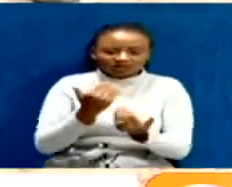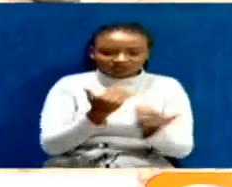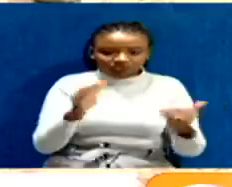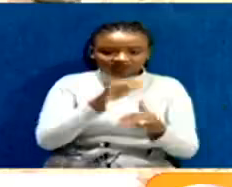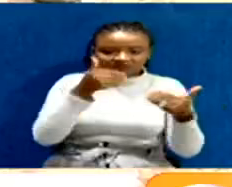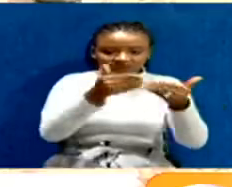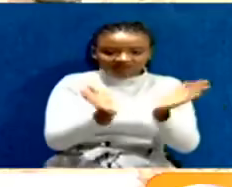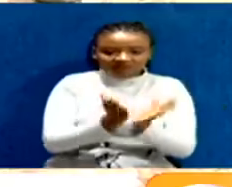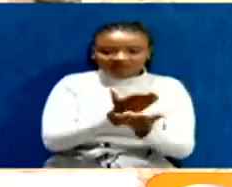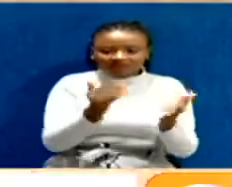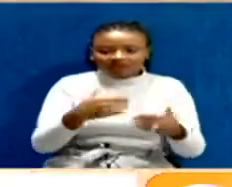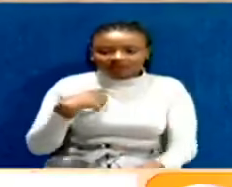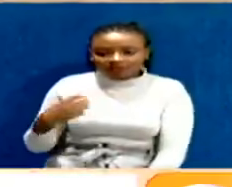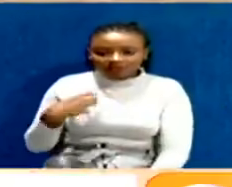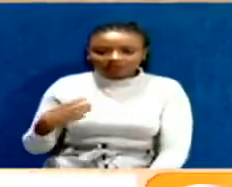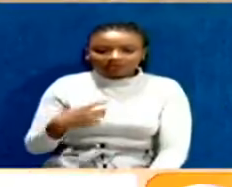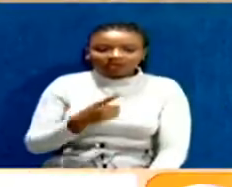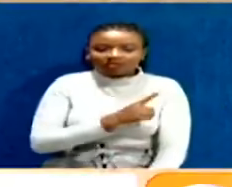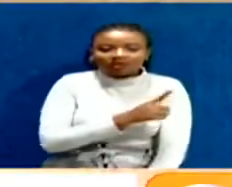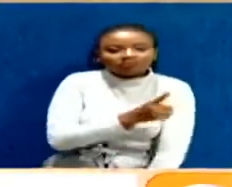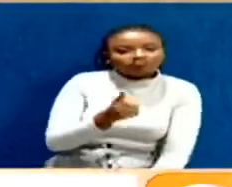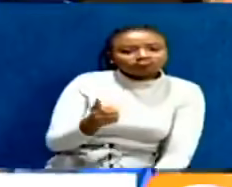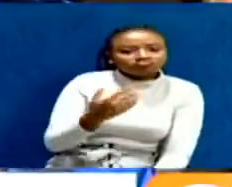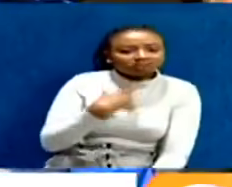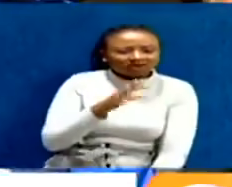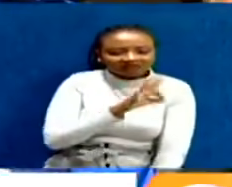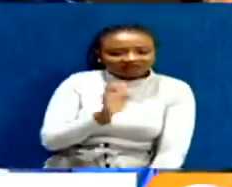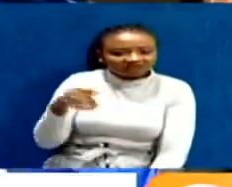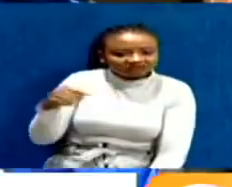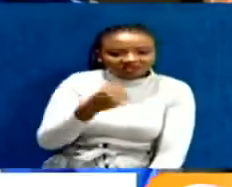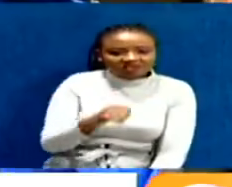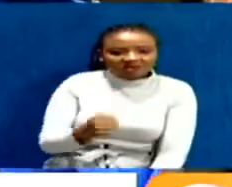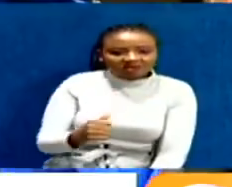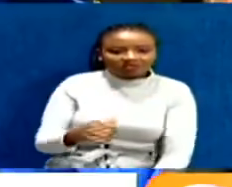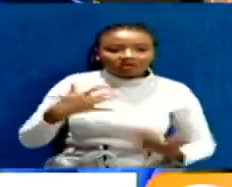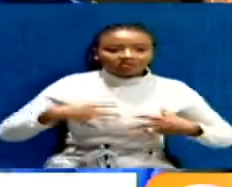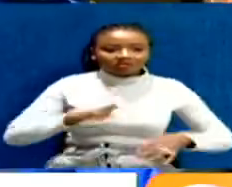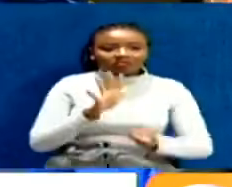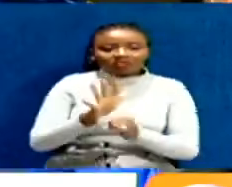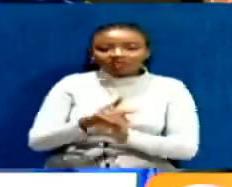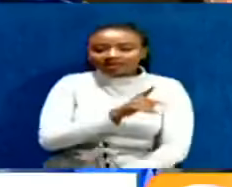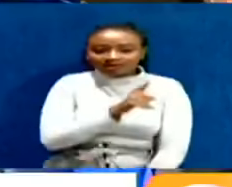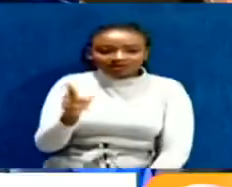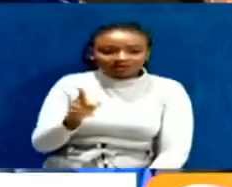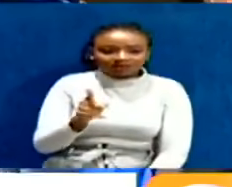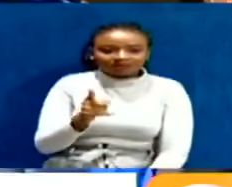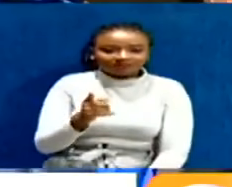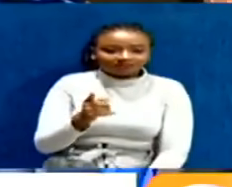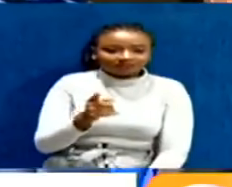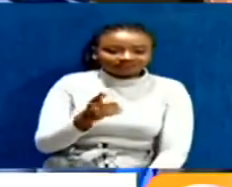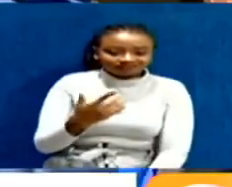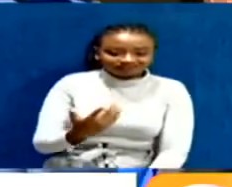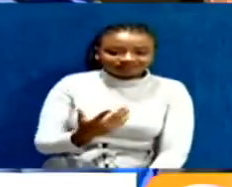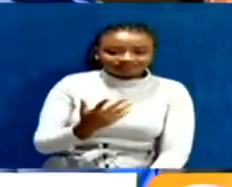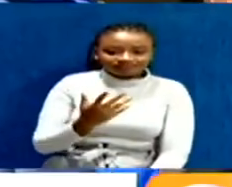families form the largest number of those who had fees arrears. Many people are taking advantage. I think the principal should be able to